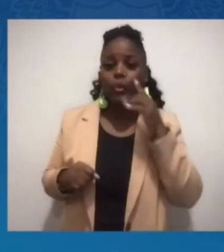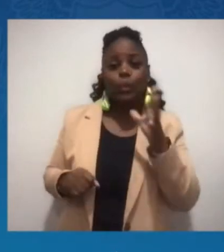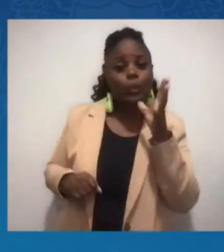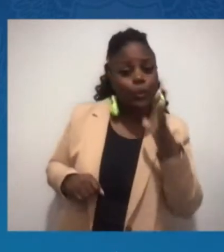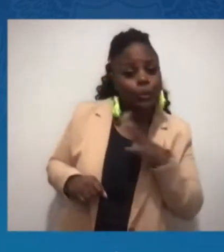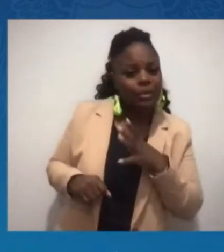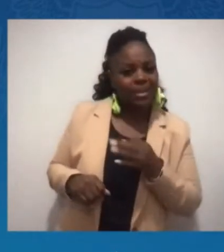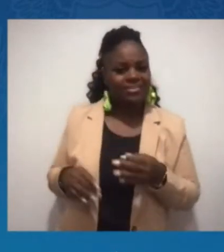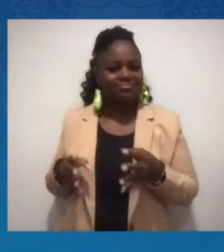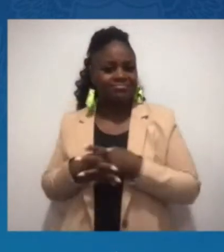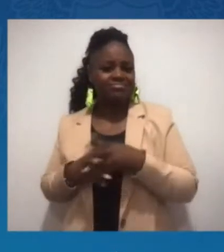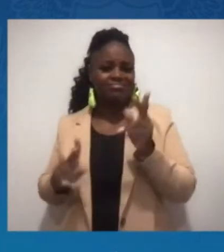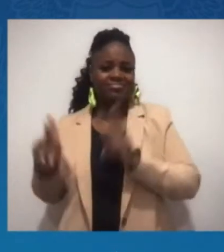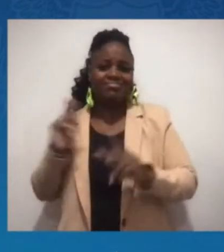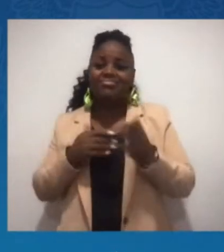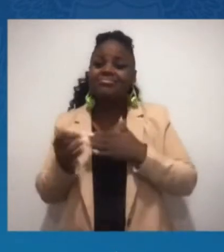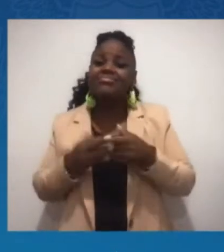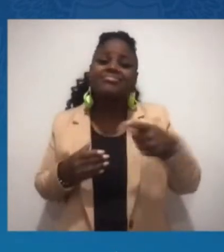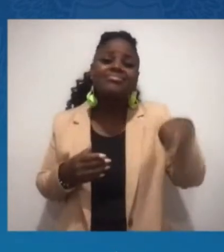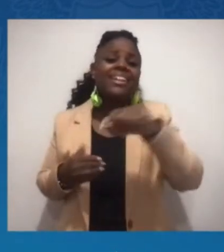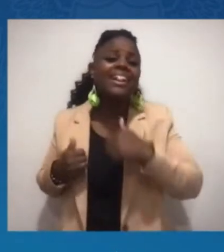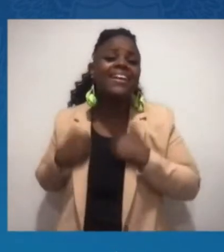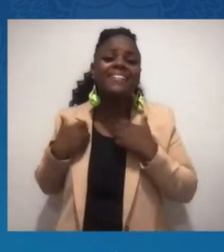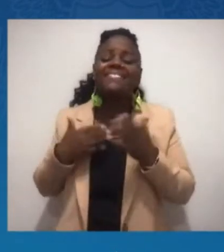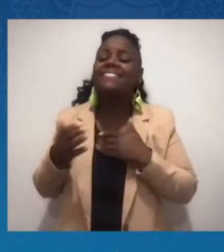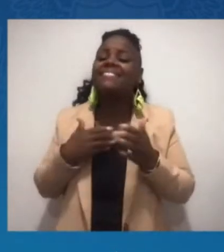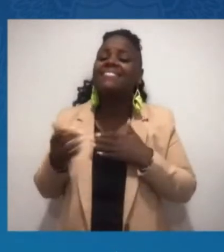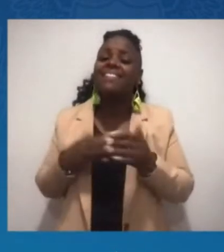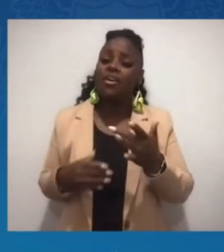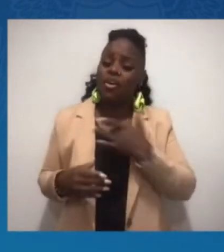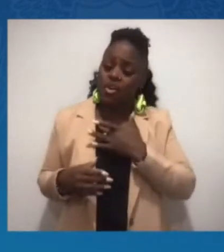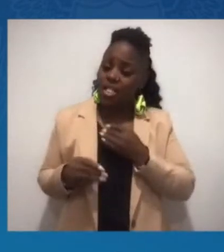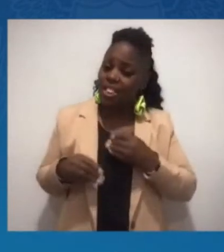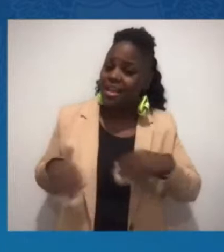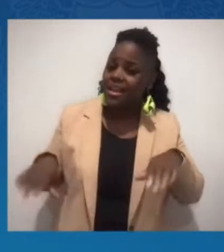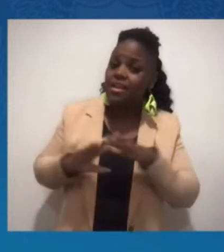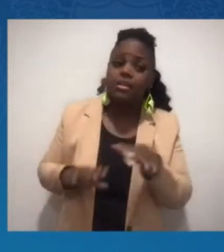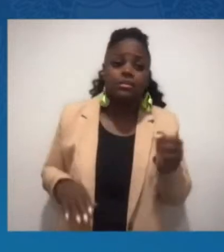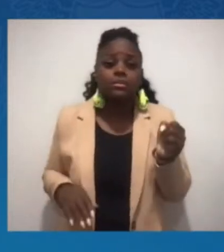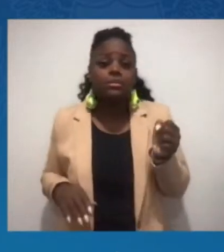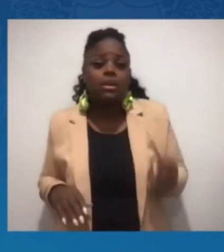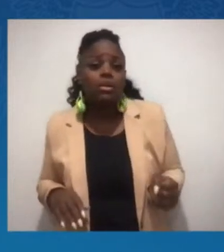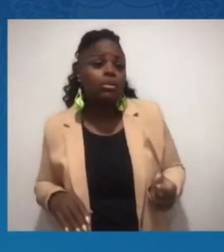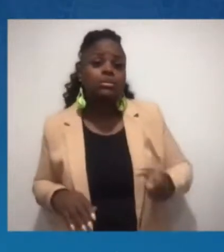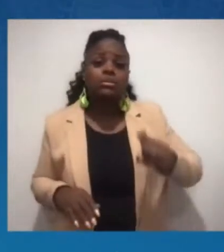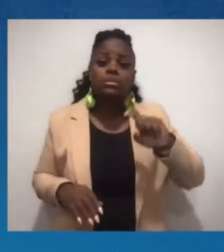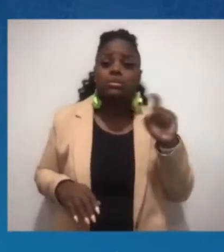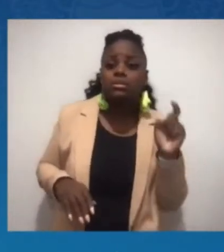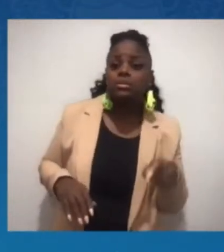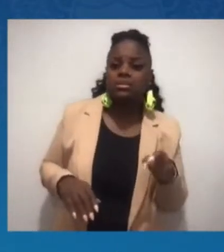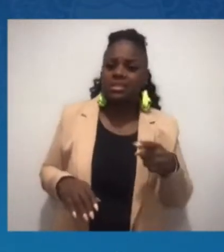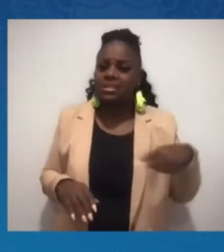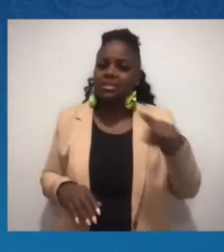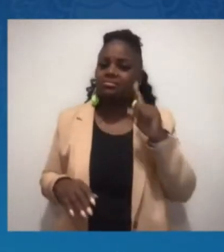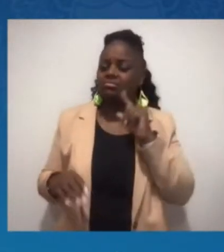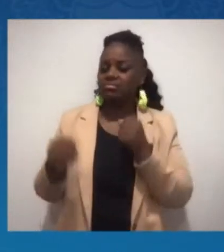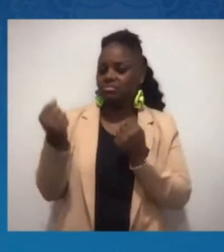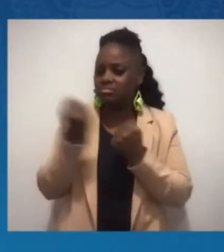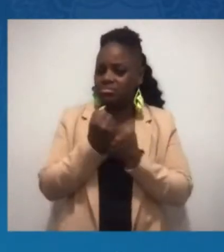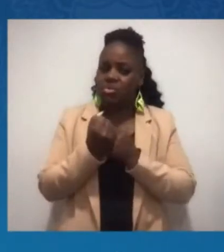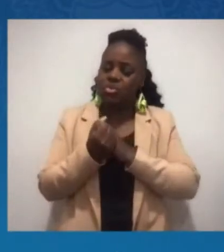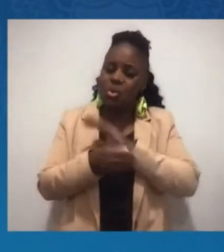from the heartland of the country to here in the South and in Texas. I'm honored to stand alongside the Vice President as we fight back